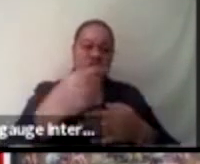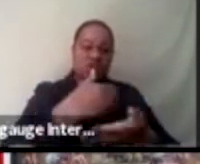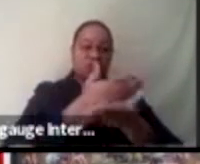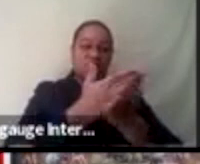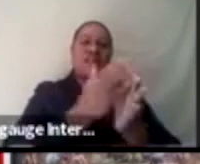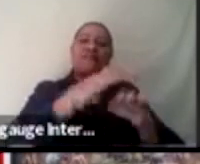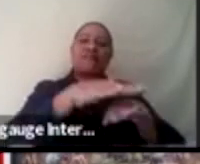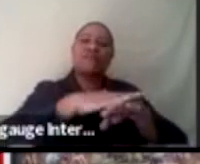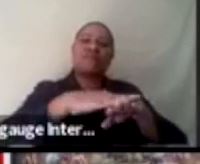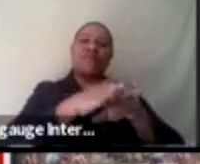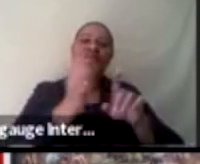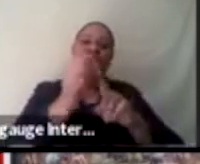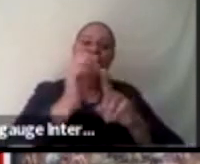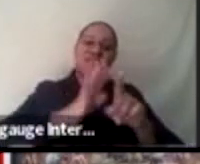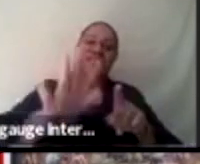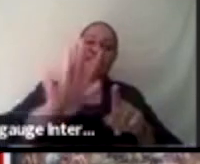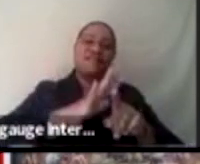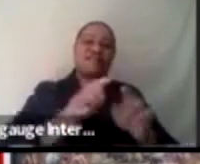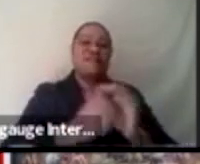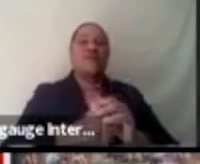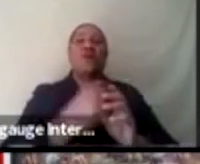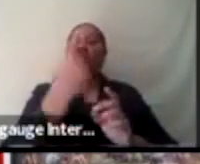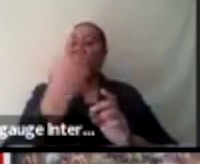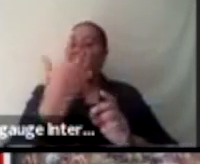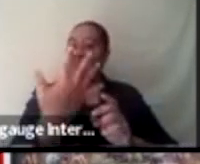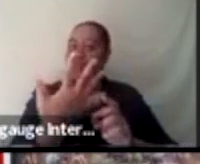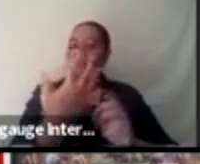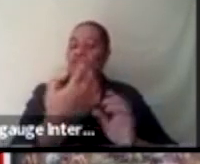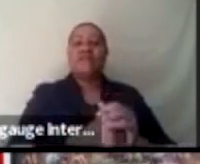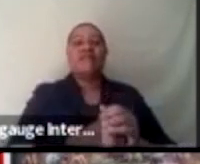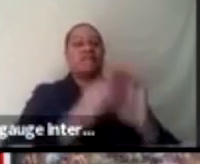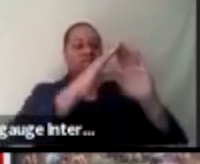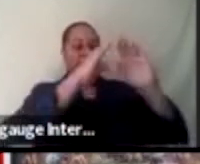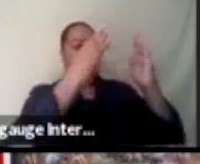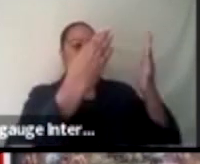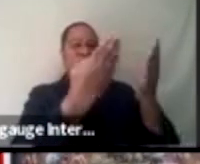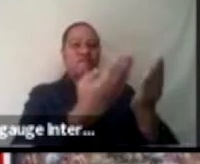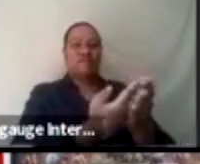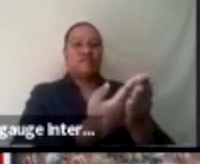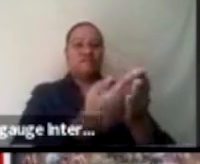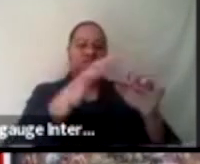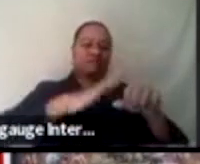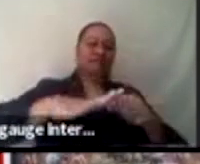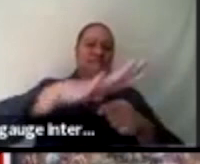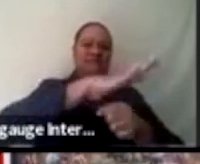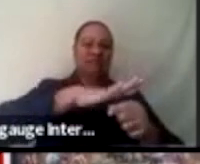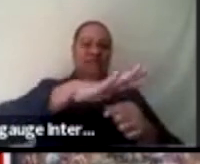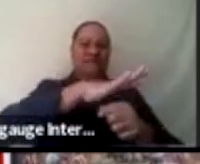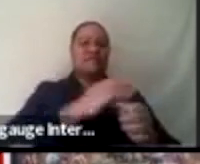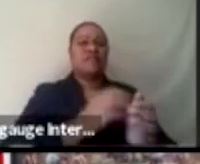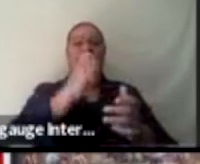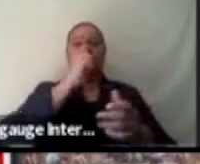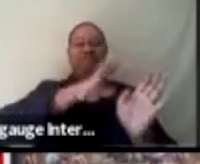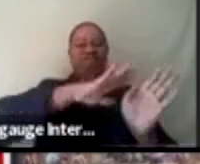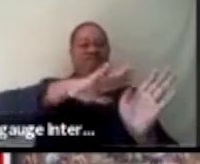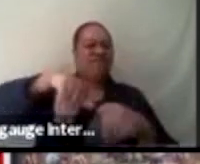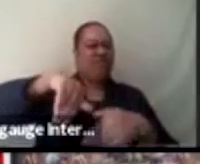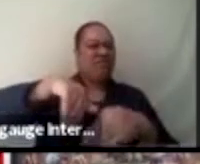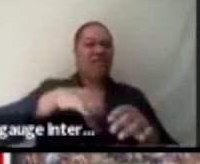Pacific, 1/5 of our planet's surface. We can only be ignored at the peril of